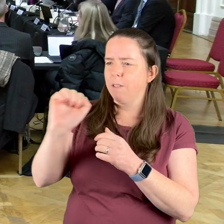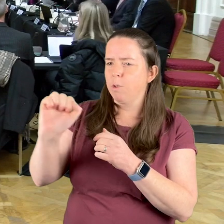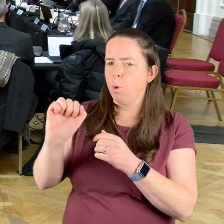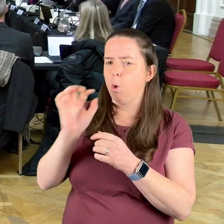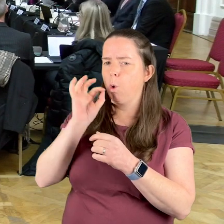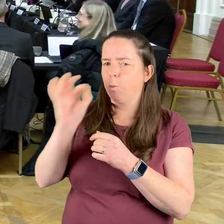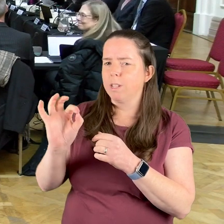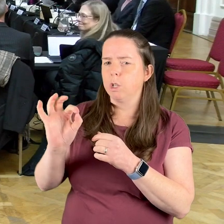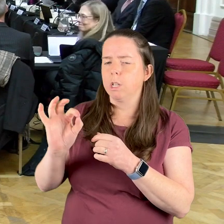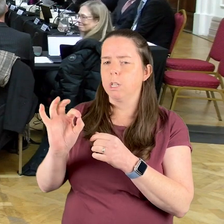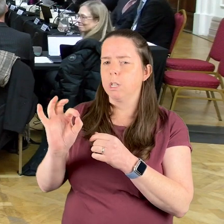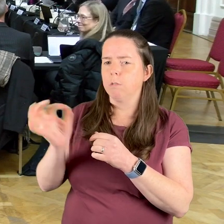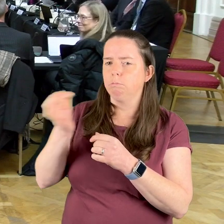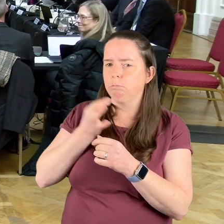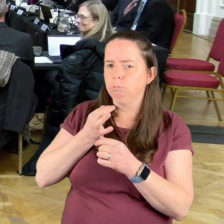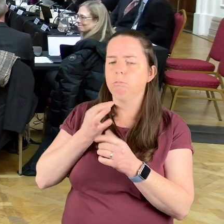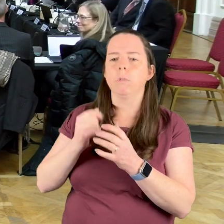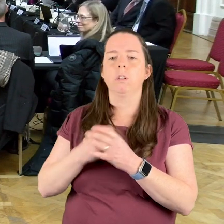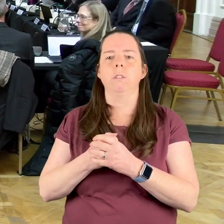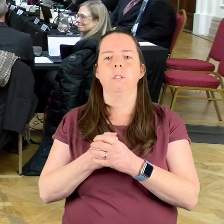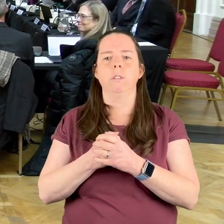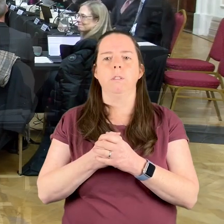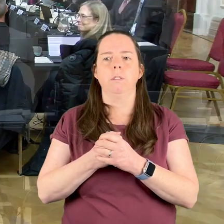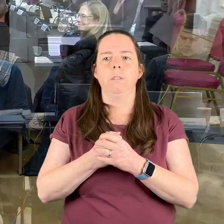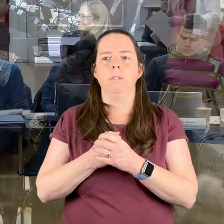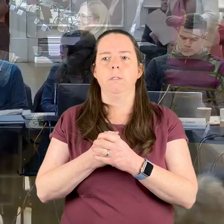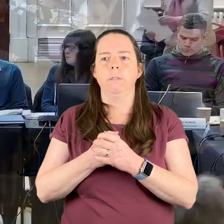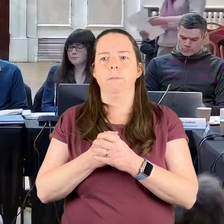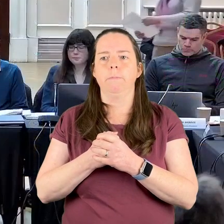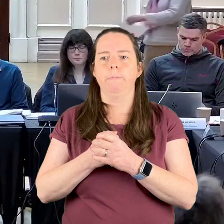Wendy, could I ask you for your question?